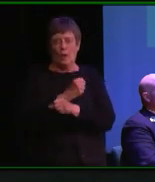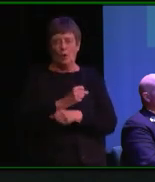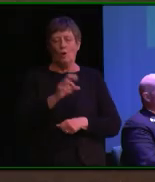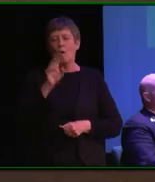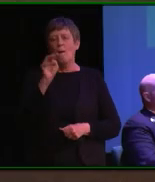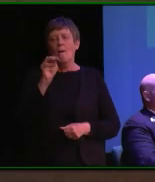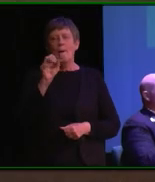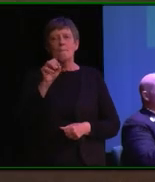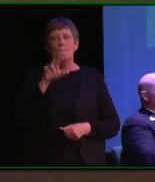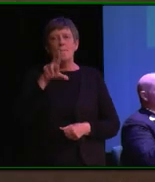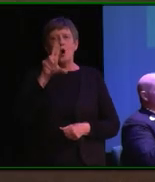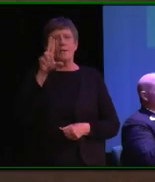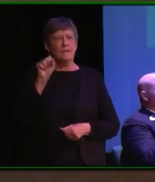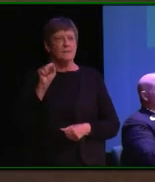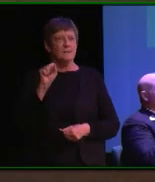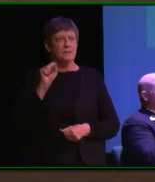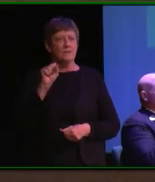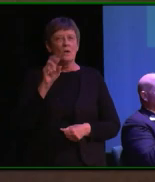White.